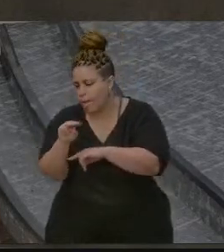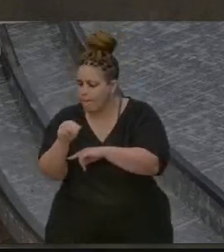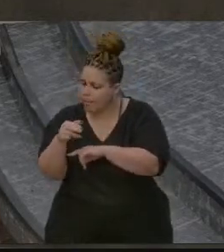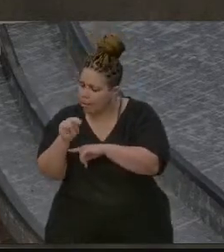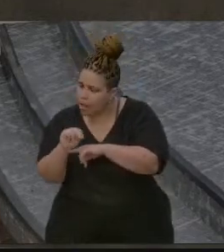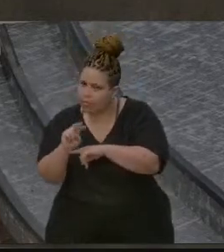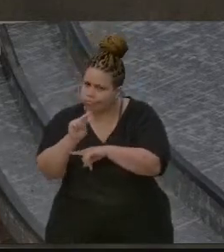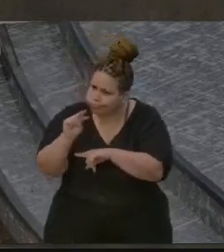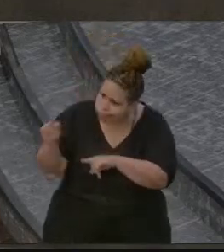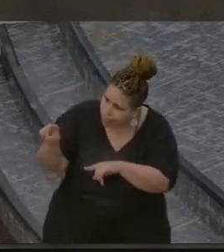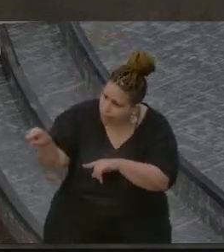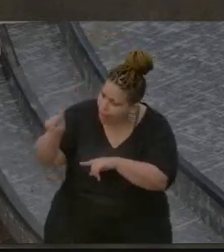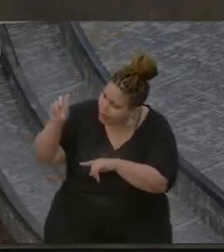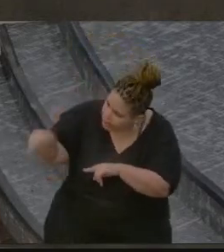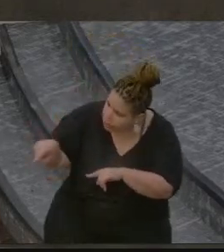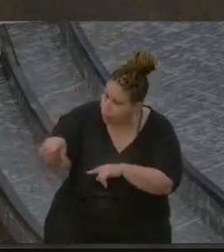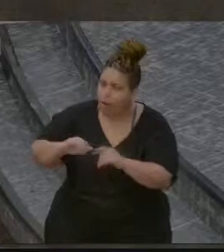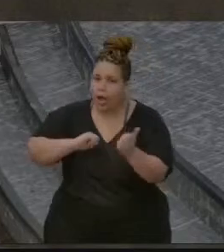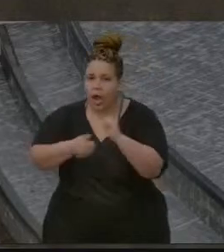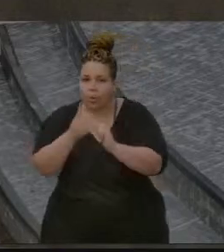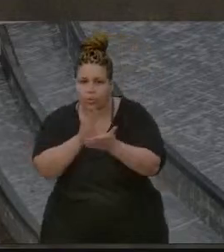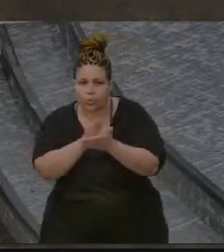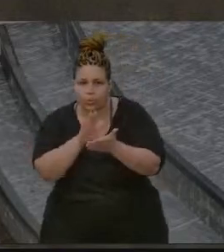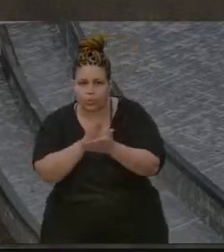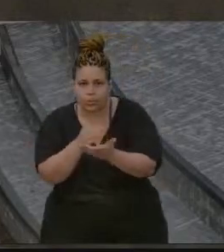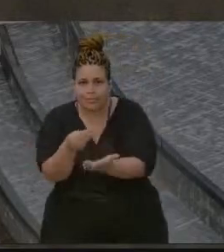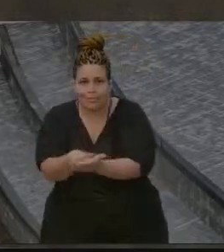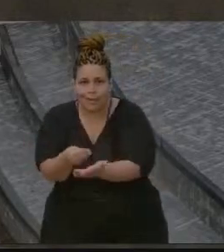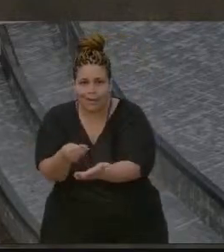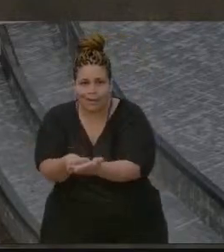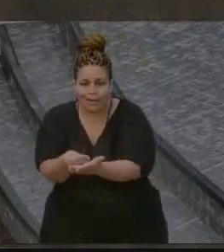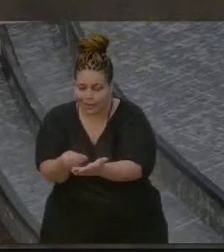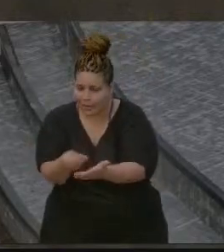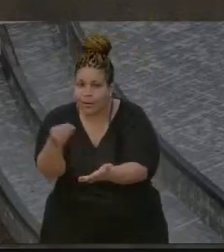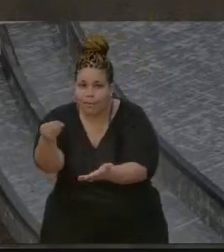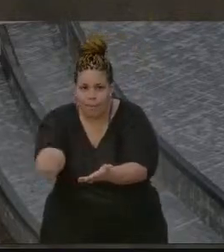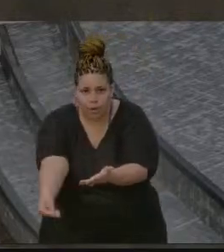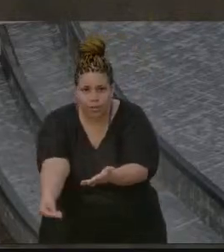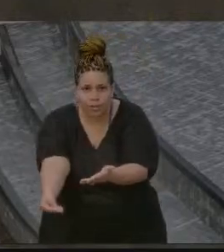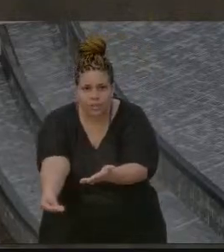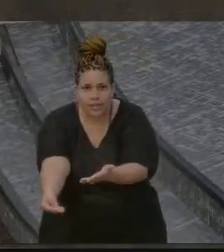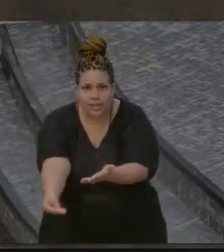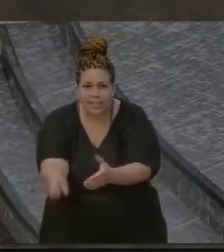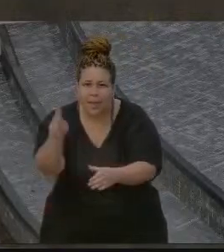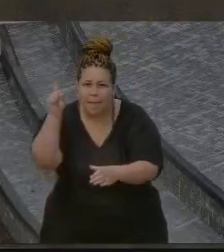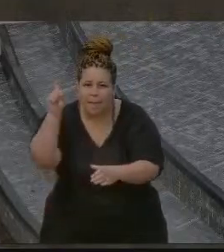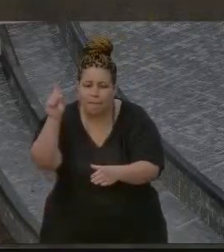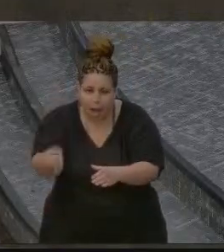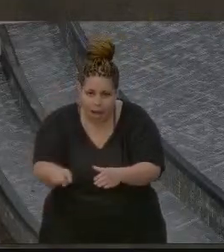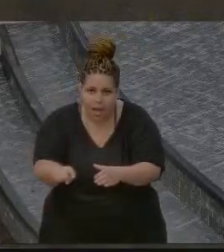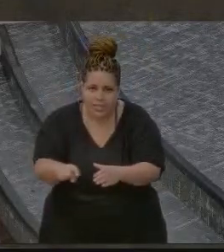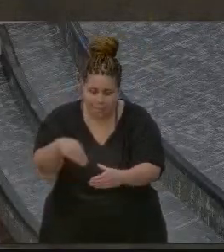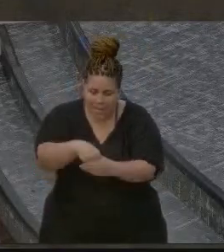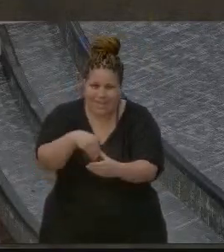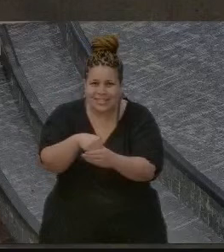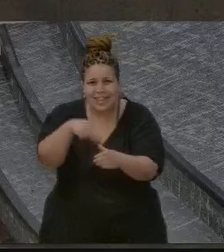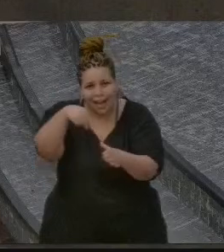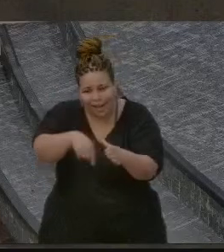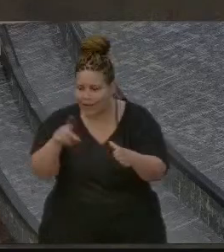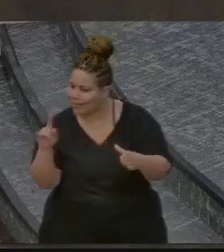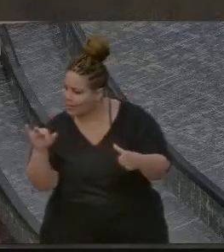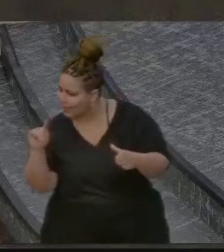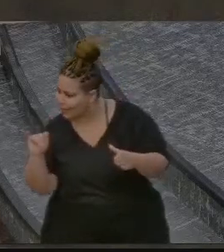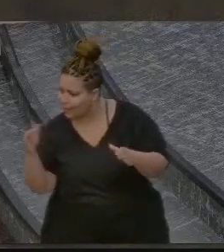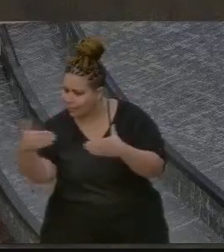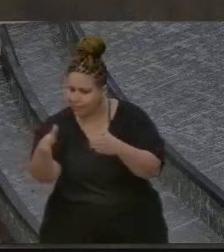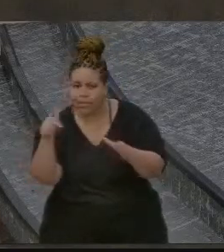how are schools funded to purchase the items that have to be in the kit? So if we say that every classroom has